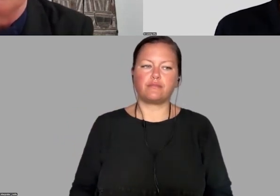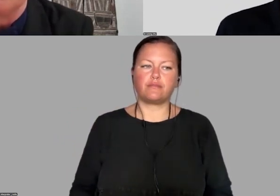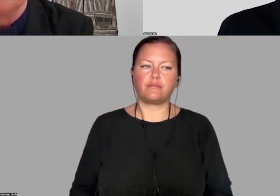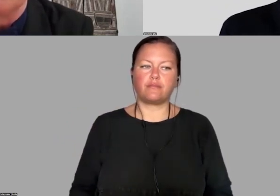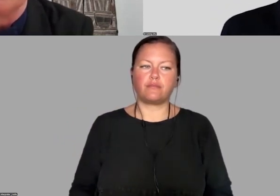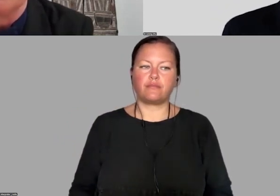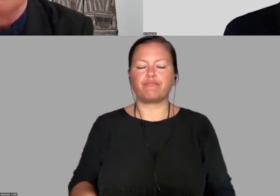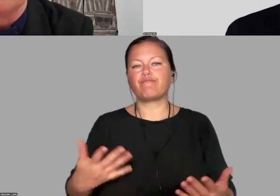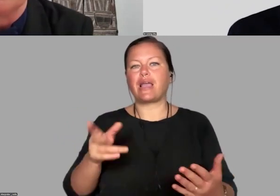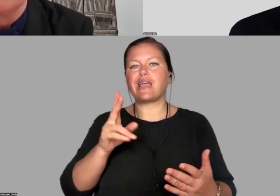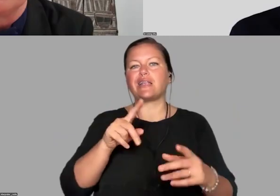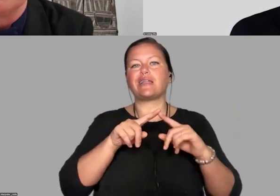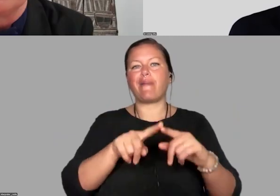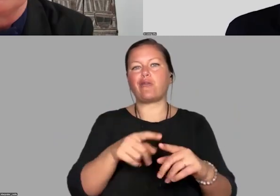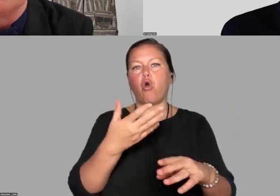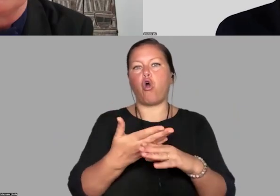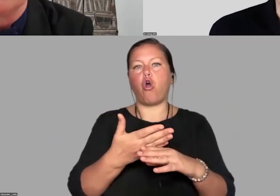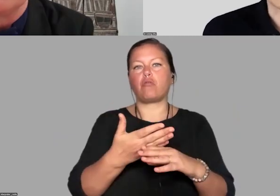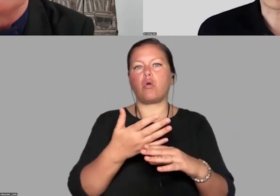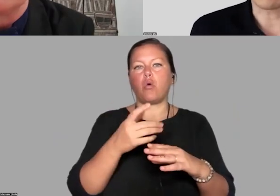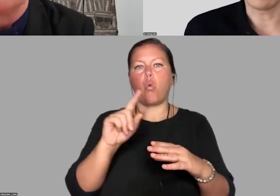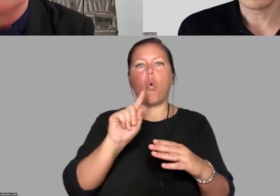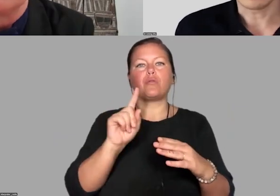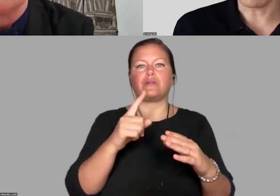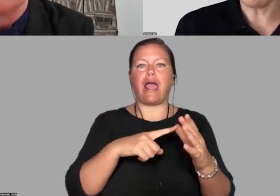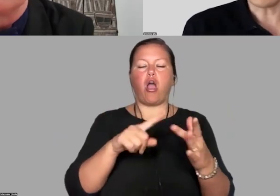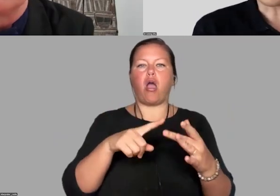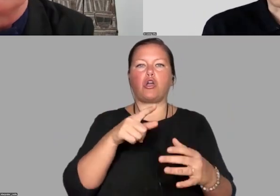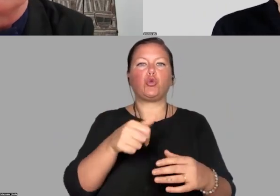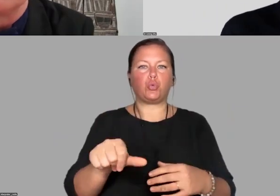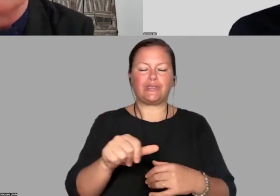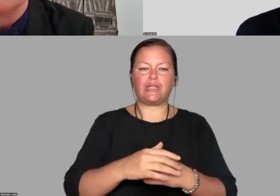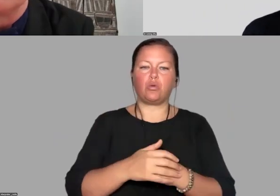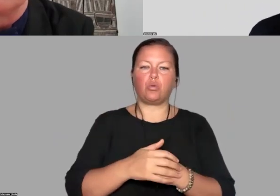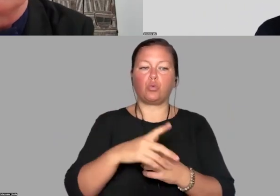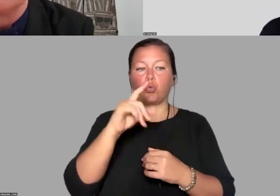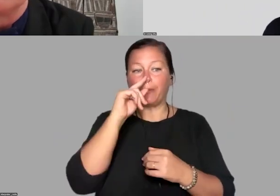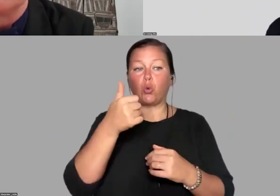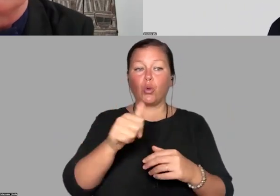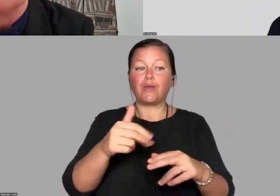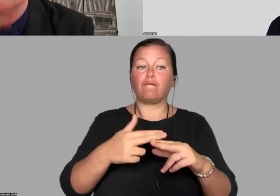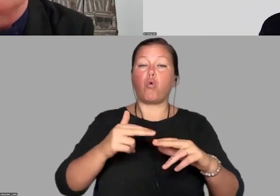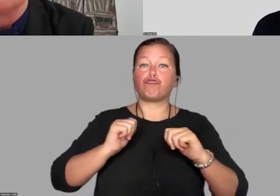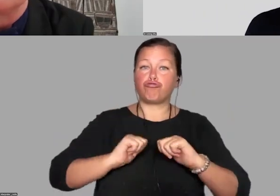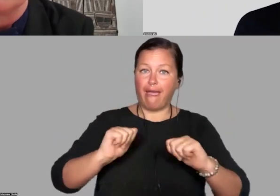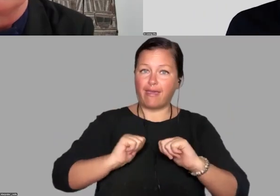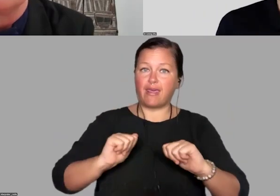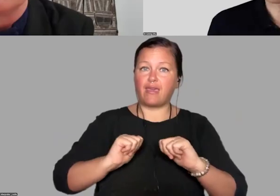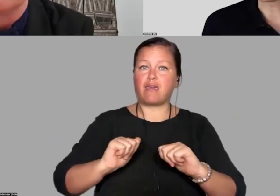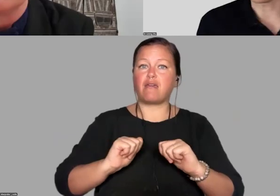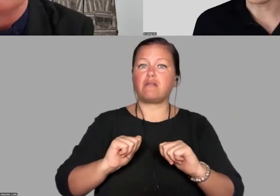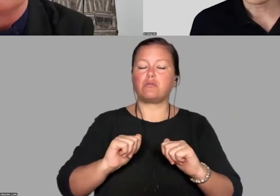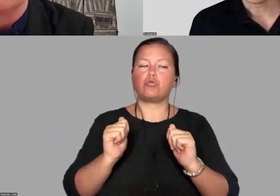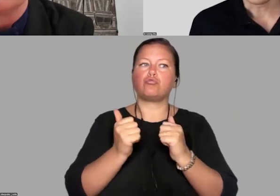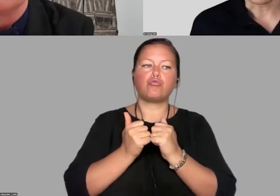it again depending on when AI is using it. So it could be using them in training, as there's so much text.